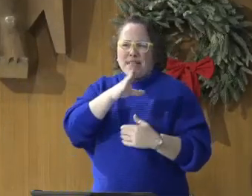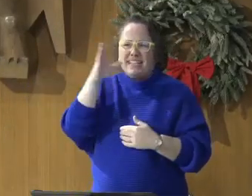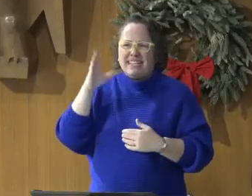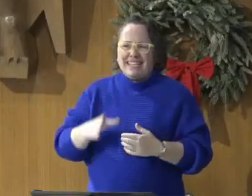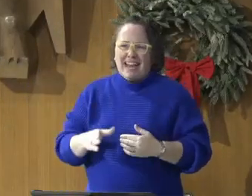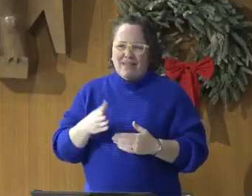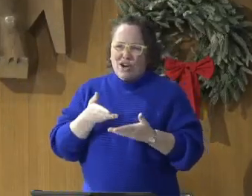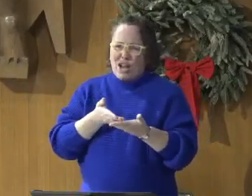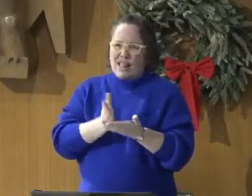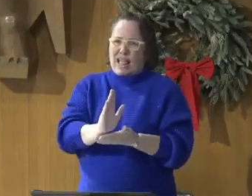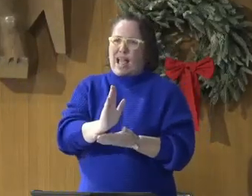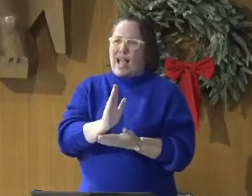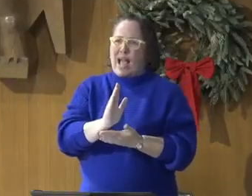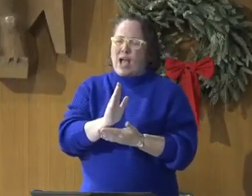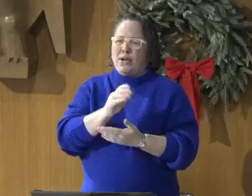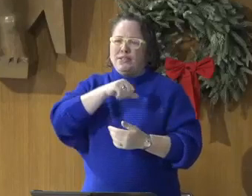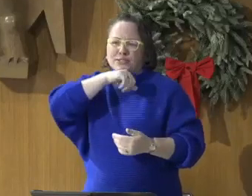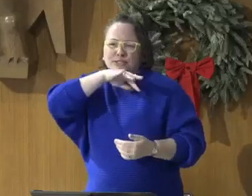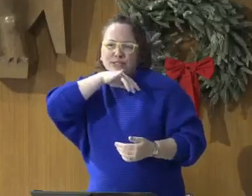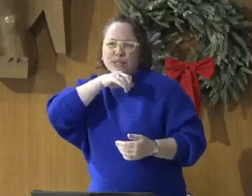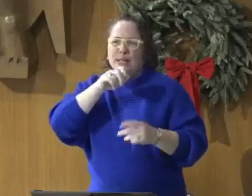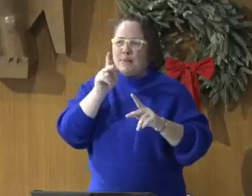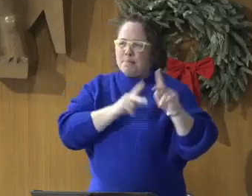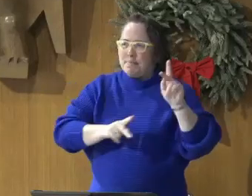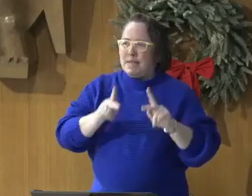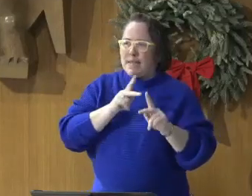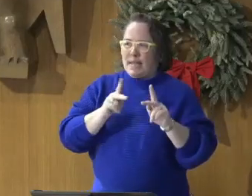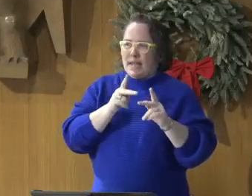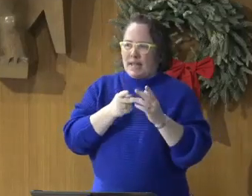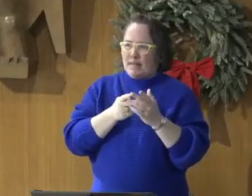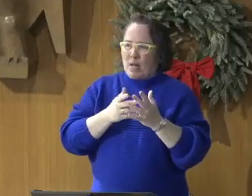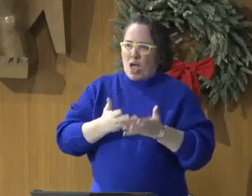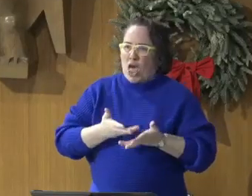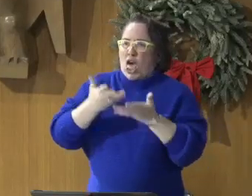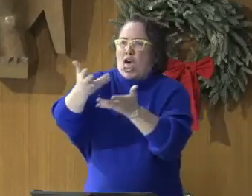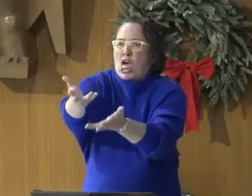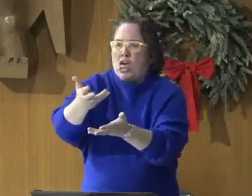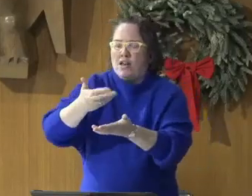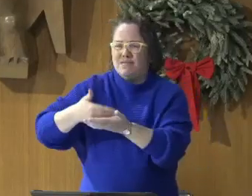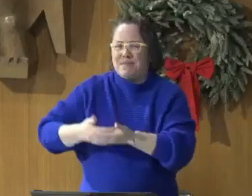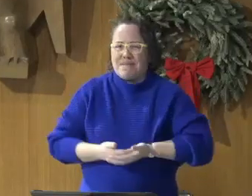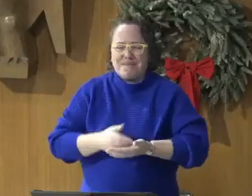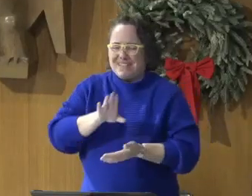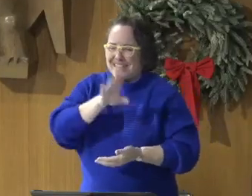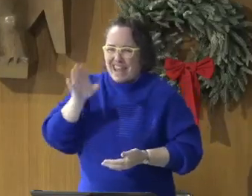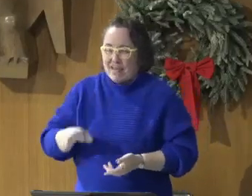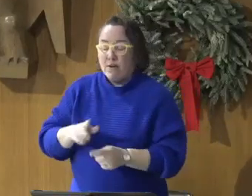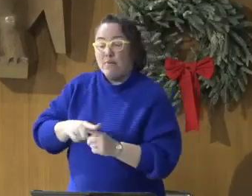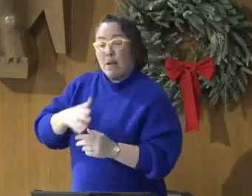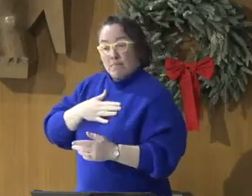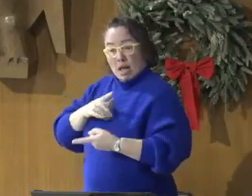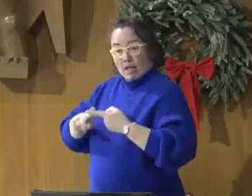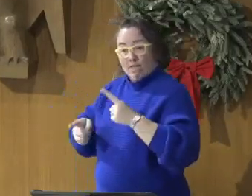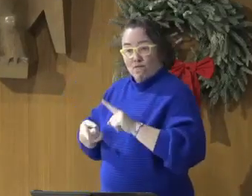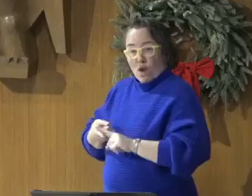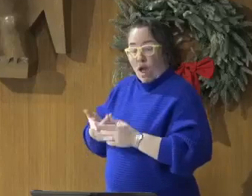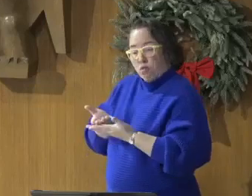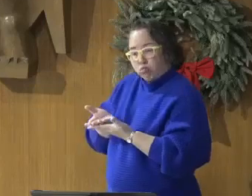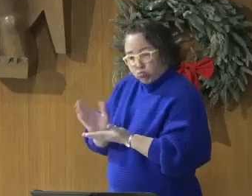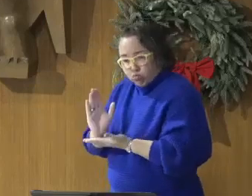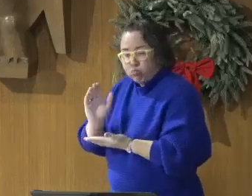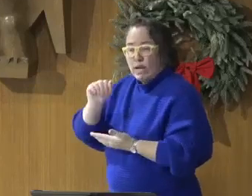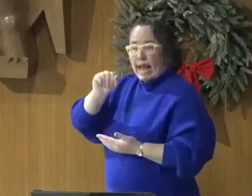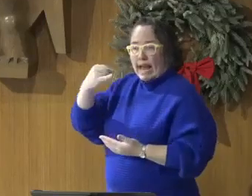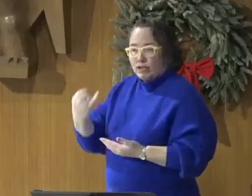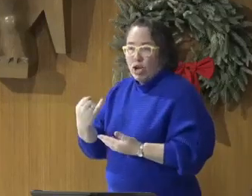hold the Christ child, but my friend did trust us enough to let us hold this little life that she had